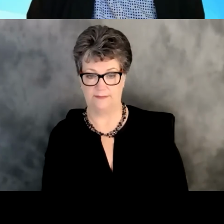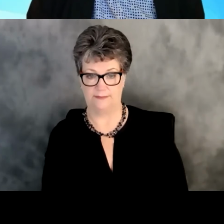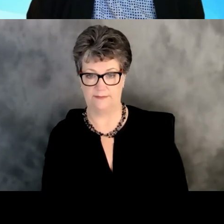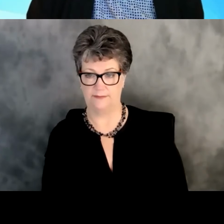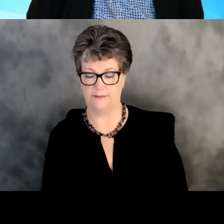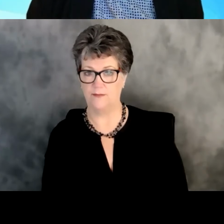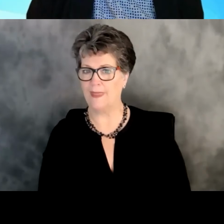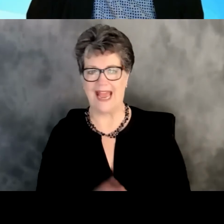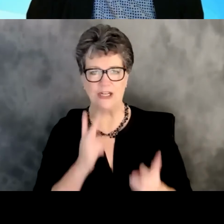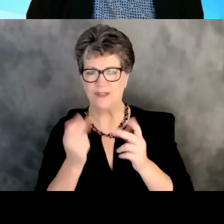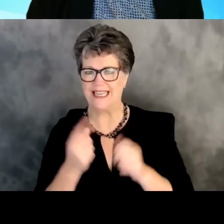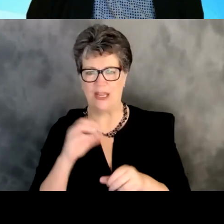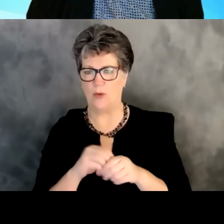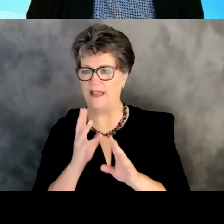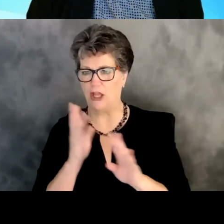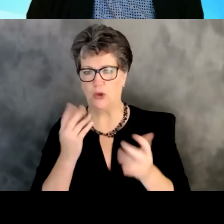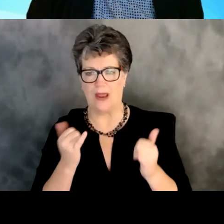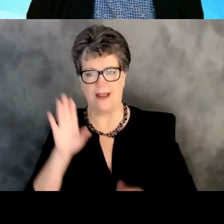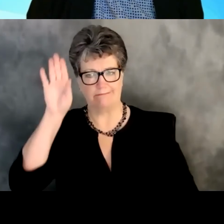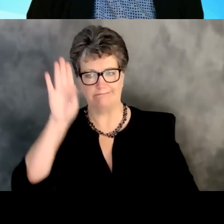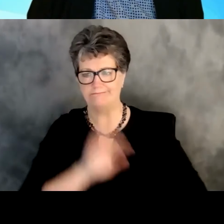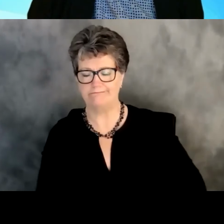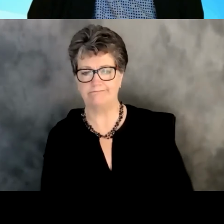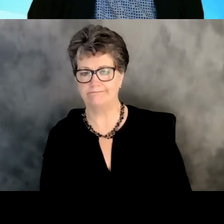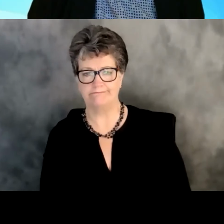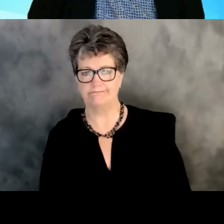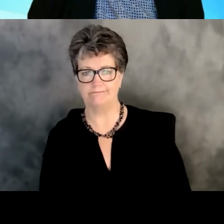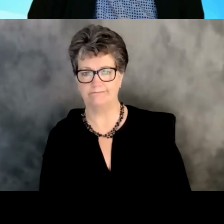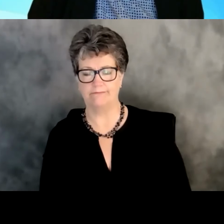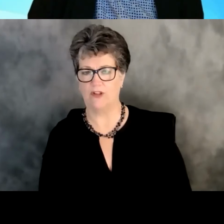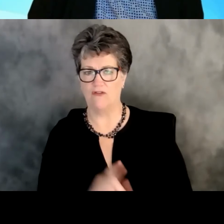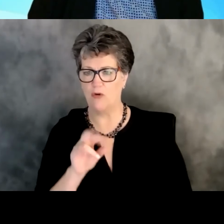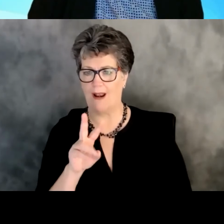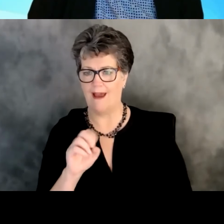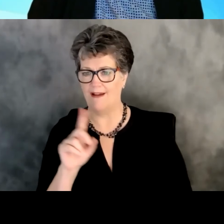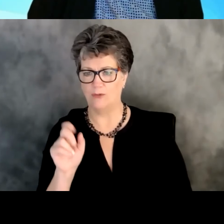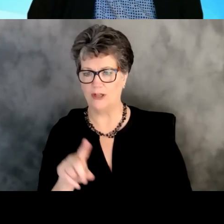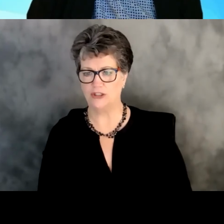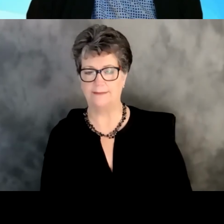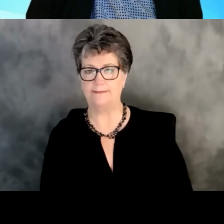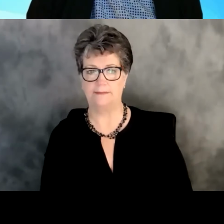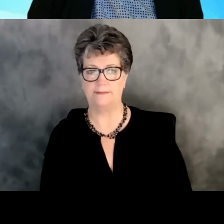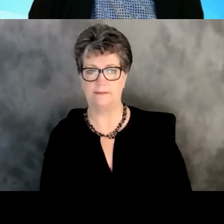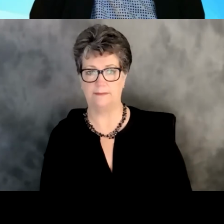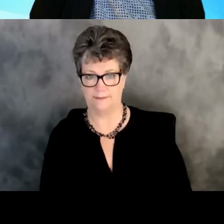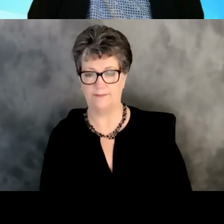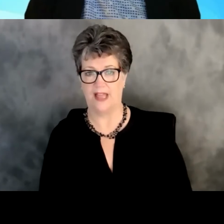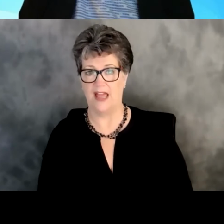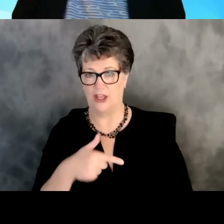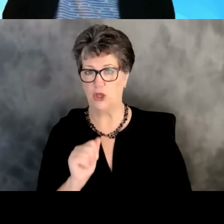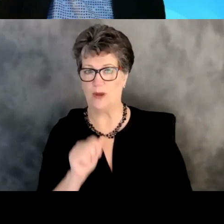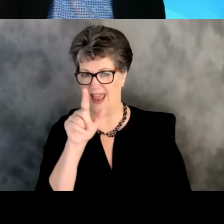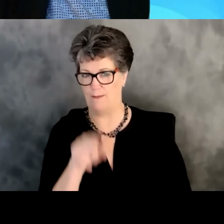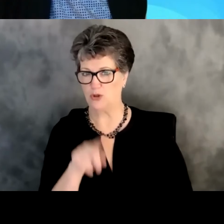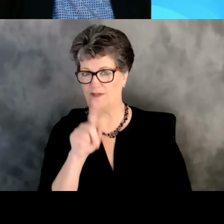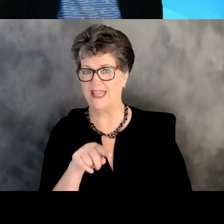I don't see anyone in queue right now for a live question. I think the Q&A, a lot of these